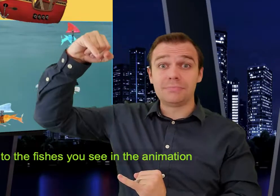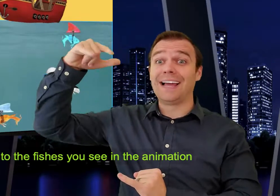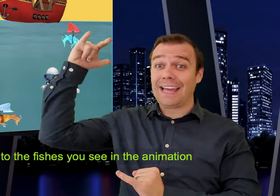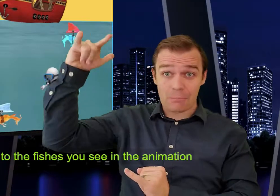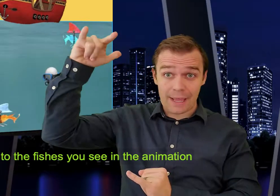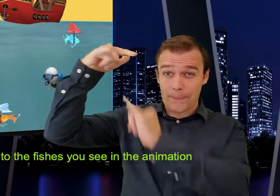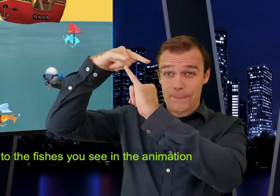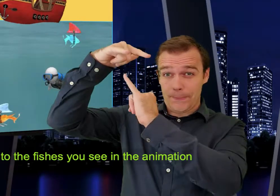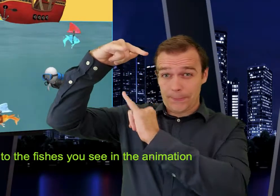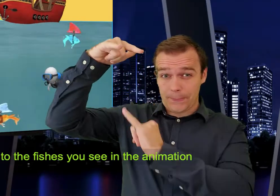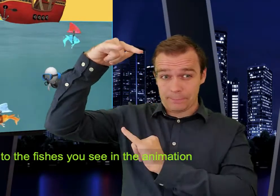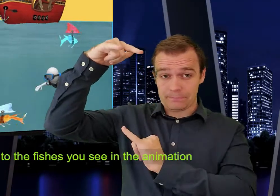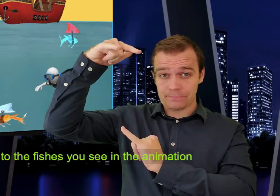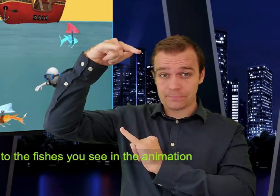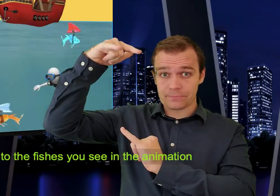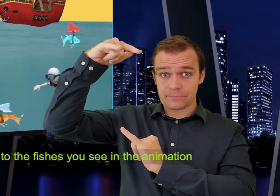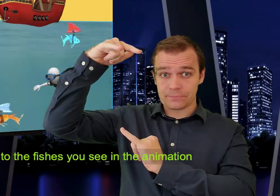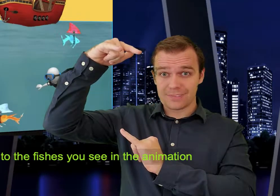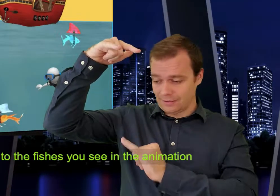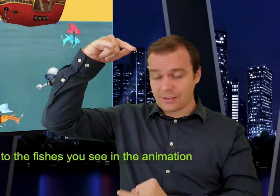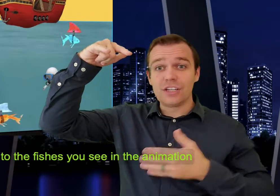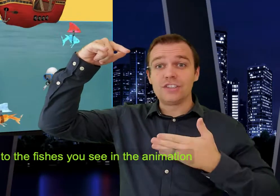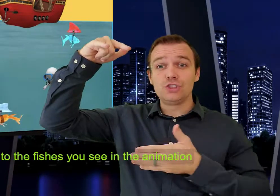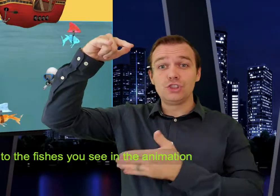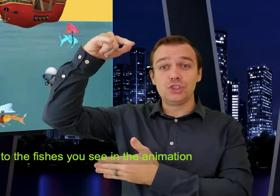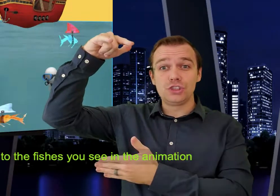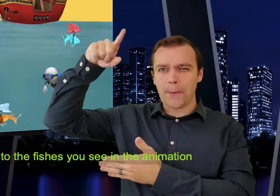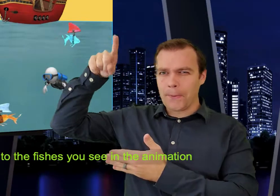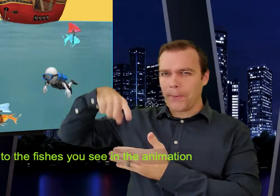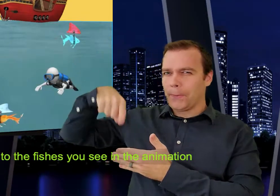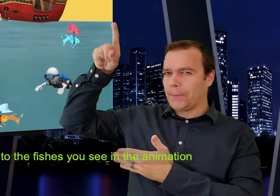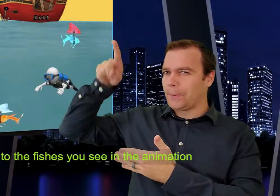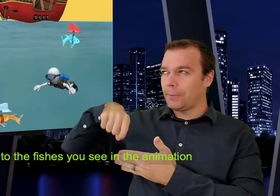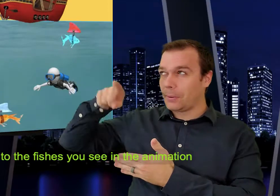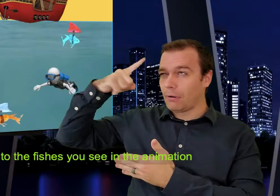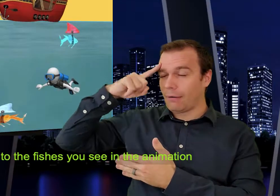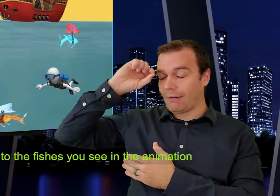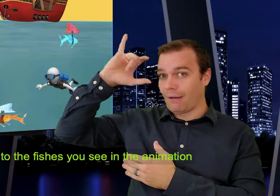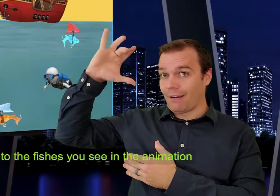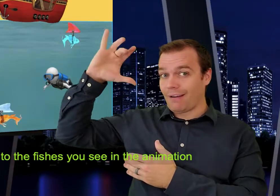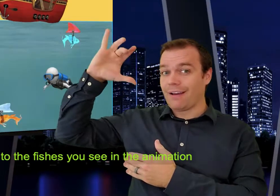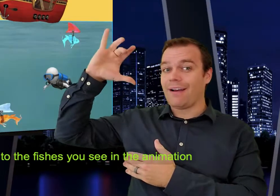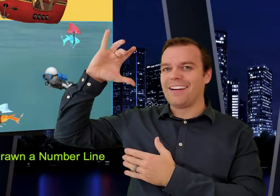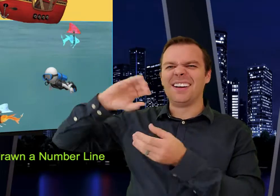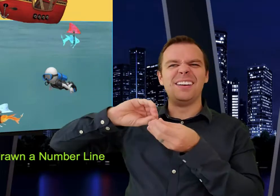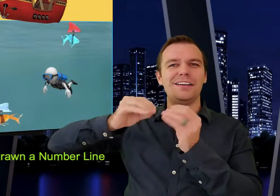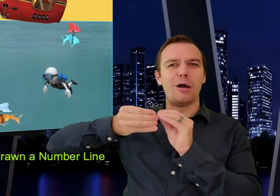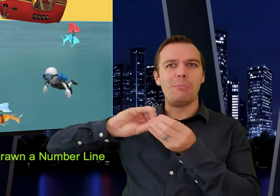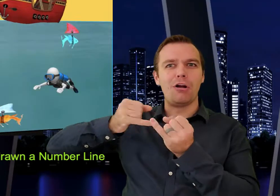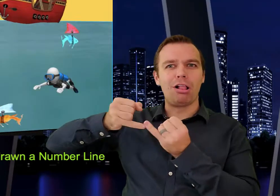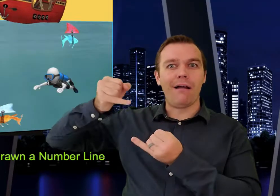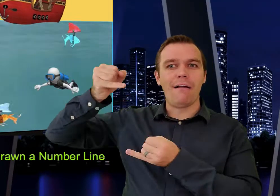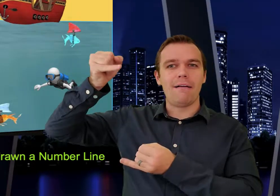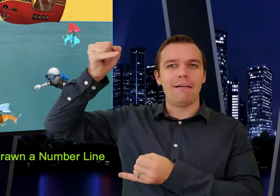line from the aeroplane till the fishes you're seeing in the animation, I've